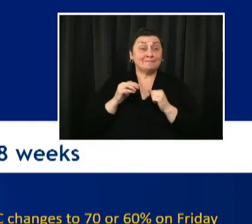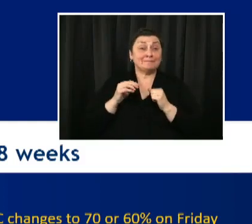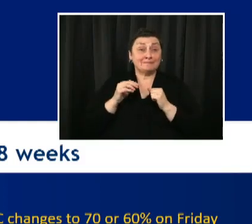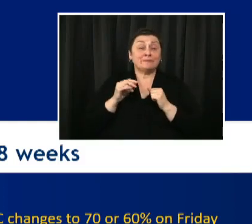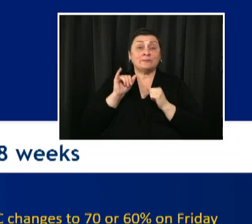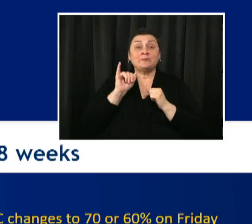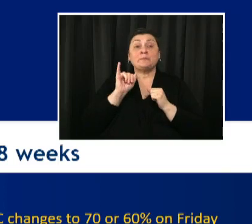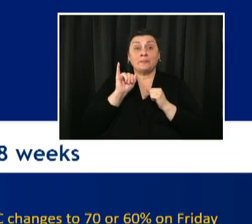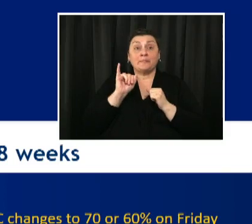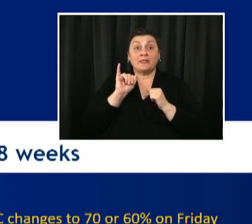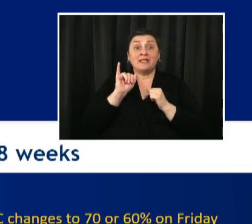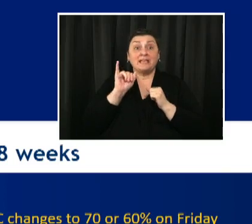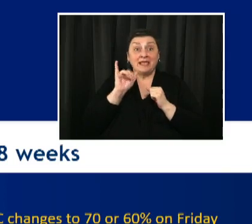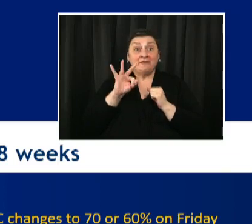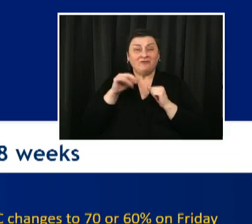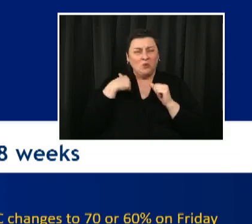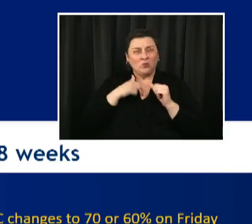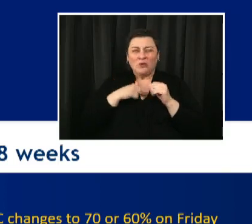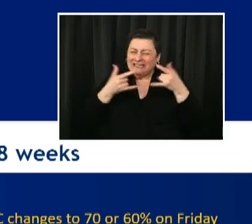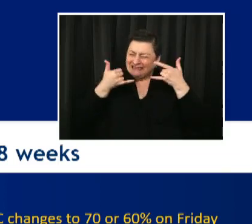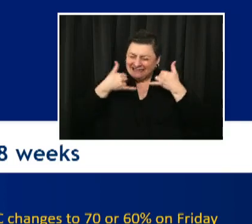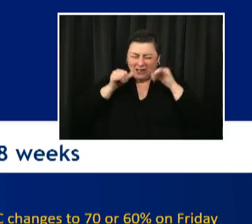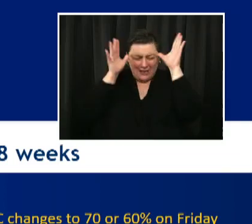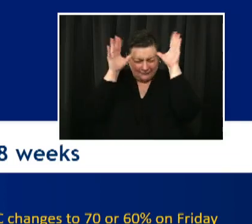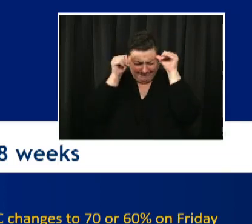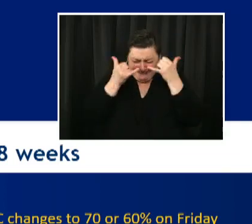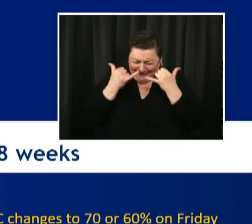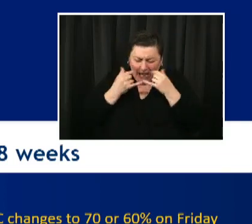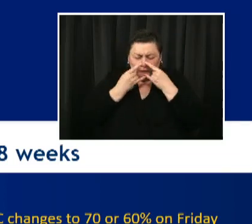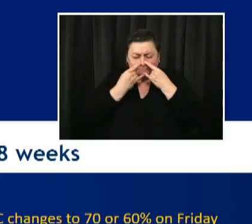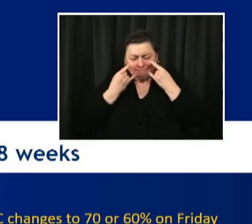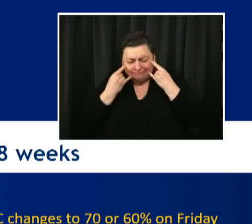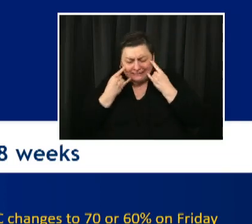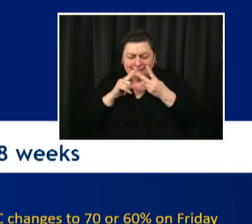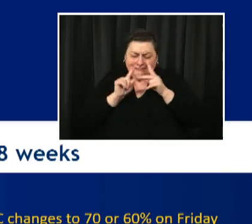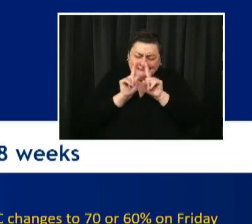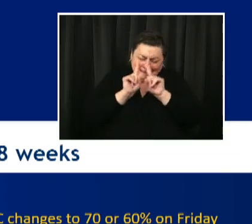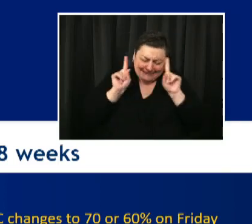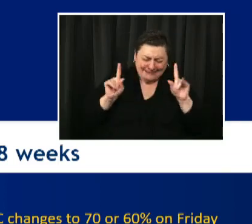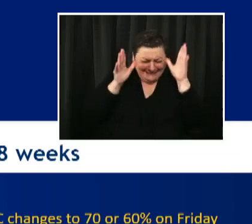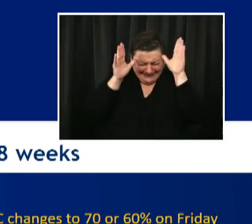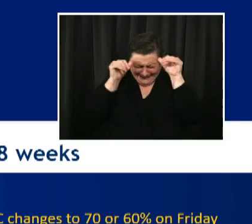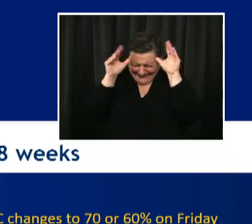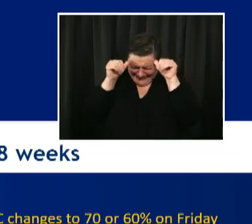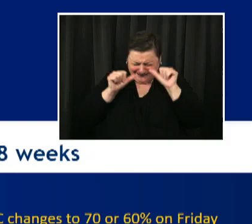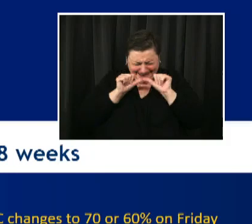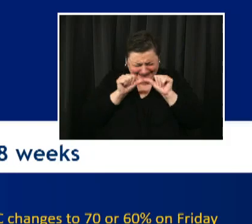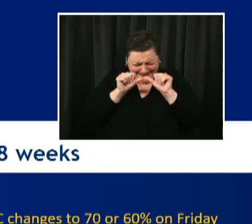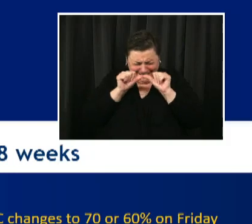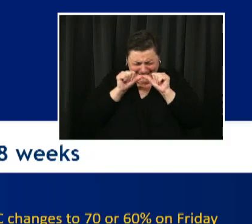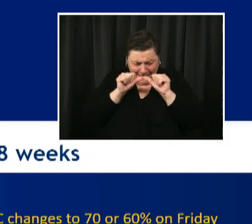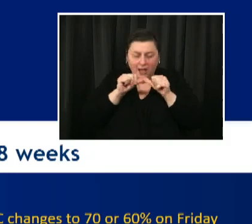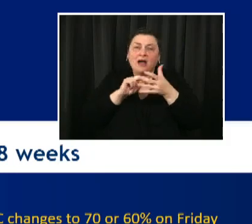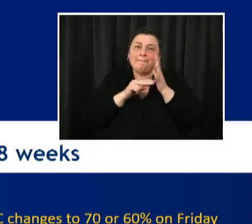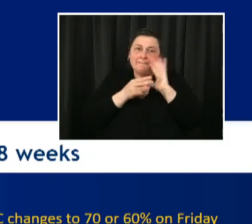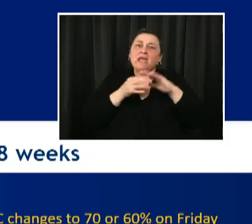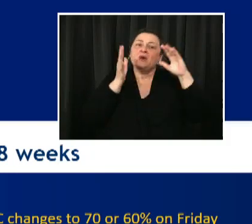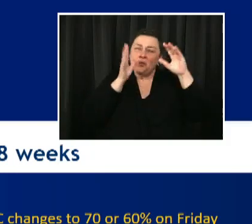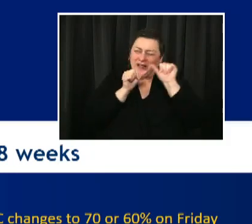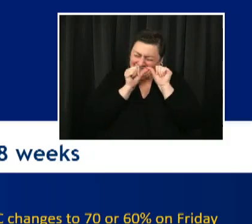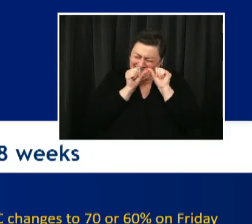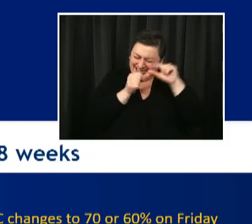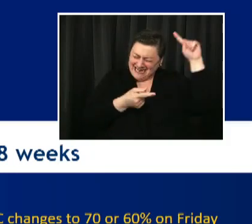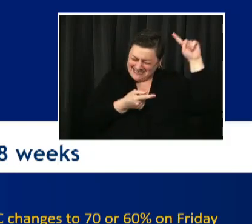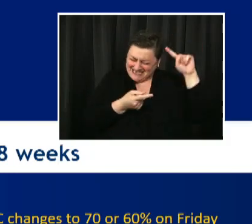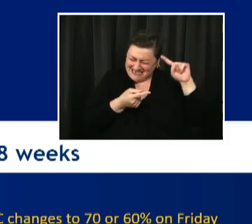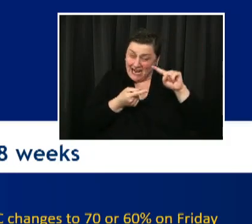control, the more secure we are against avoiding a rise. So at the worst, let's say in